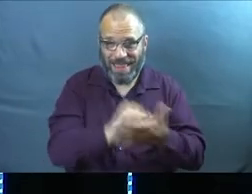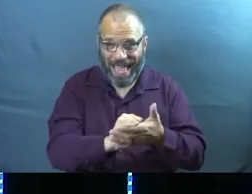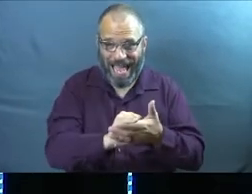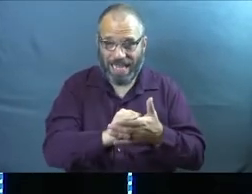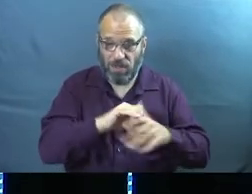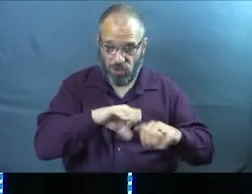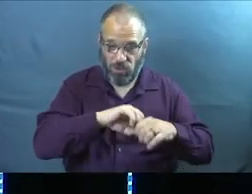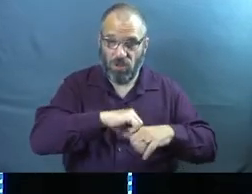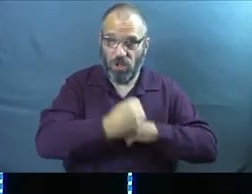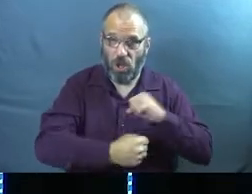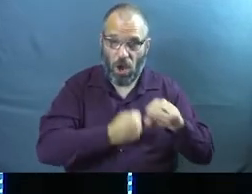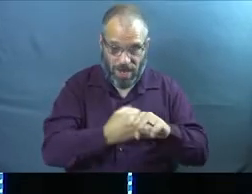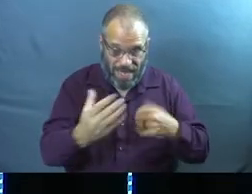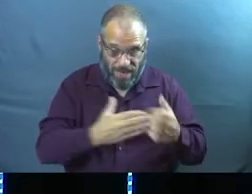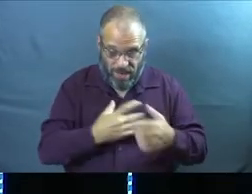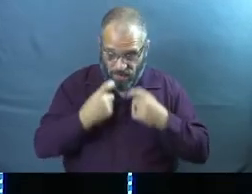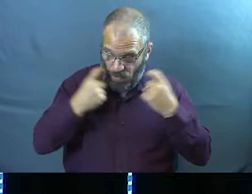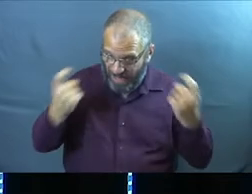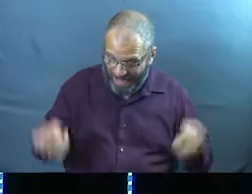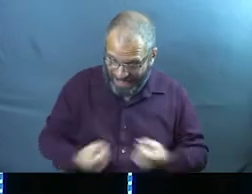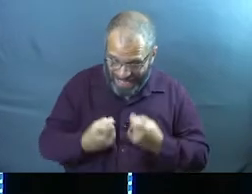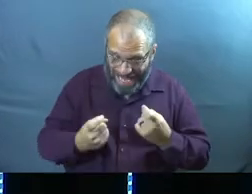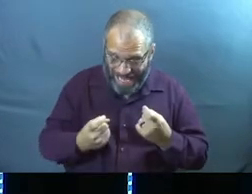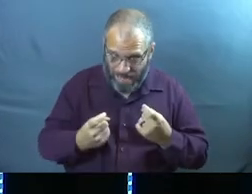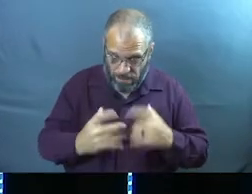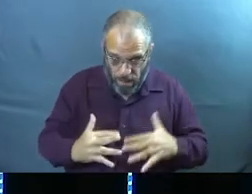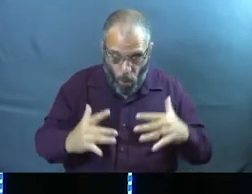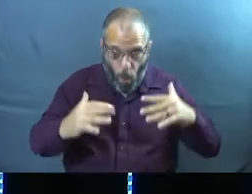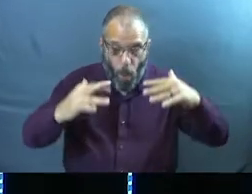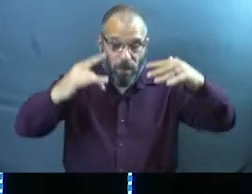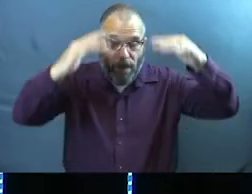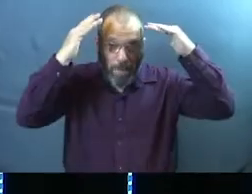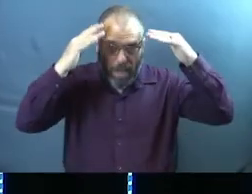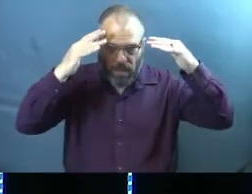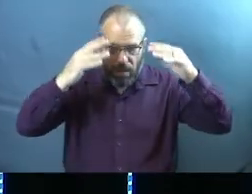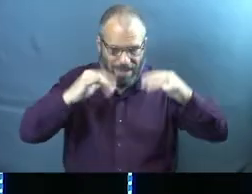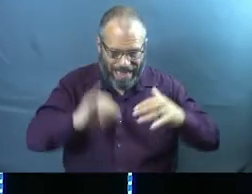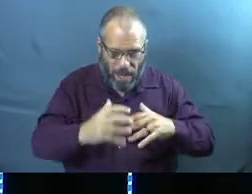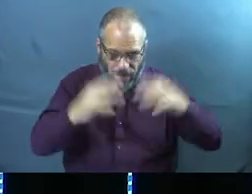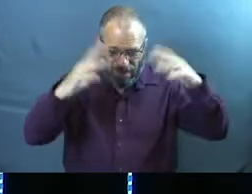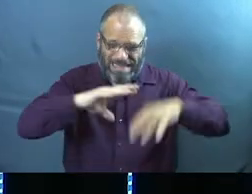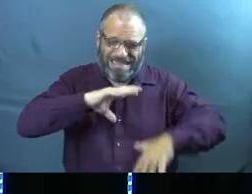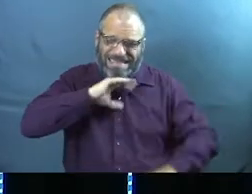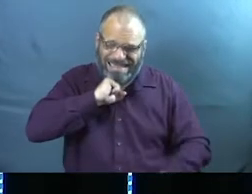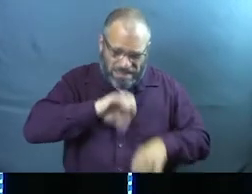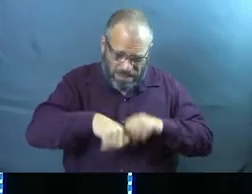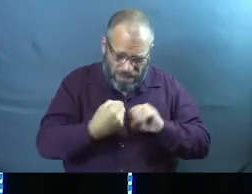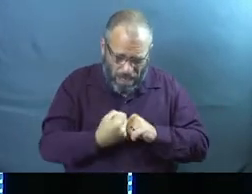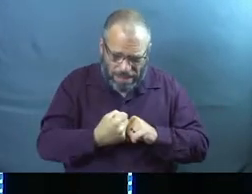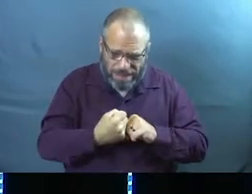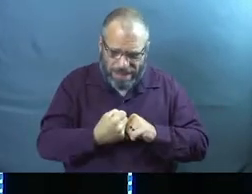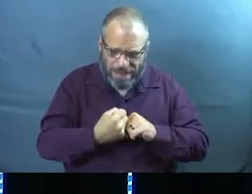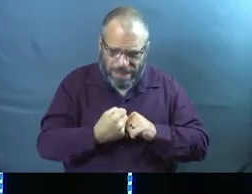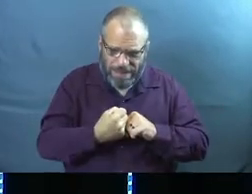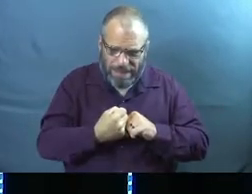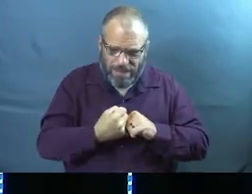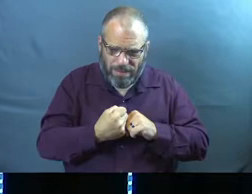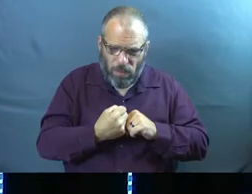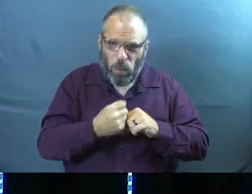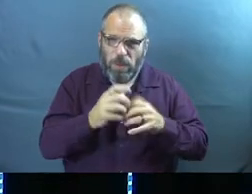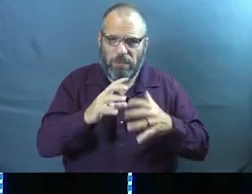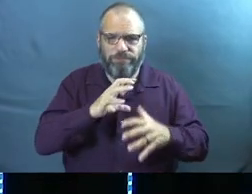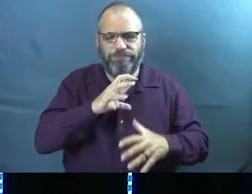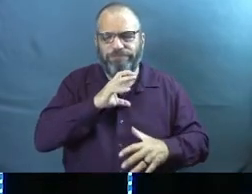sorrow, even for sin, may be overmuch. That overmuch sorrow swalloweth one